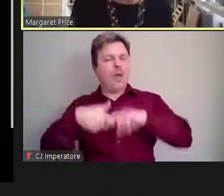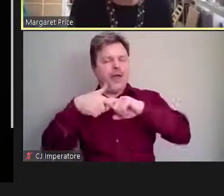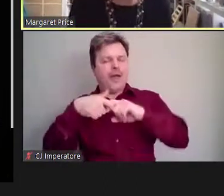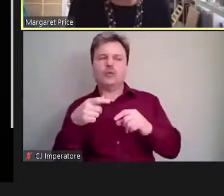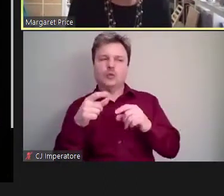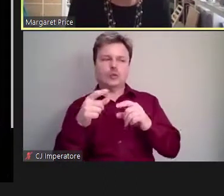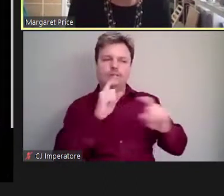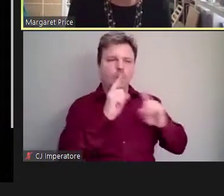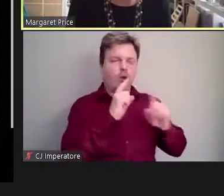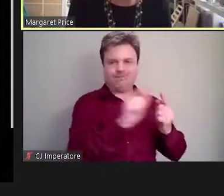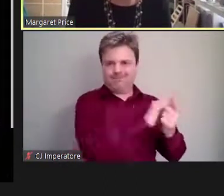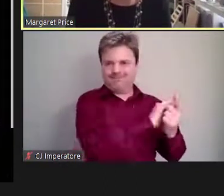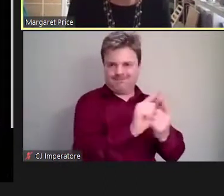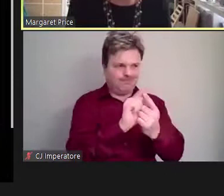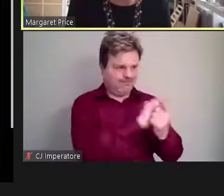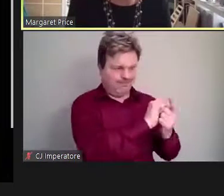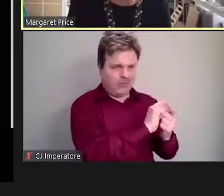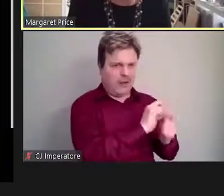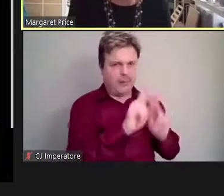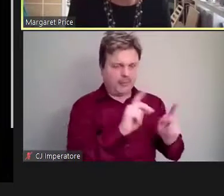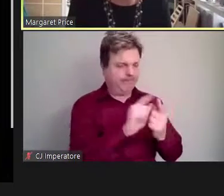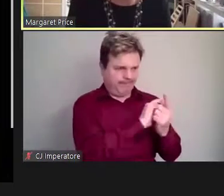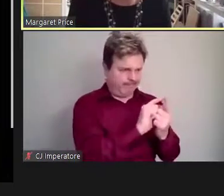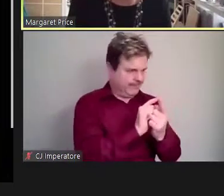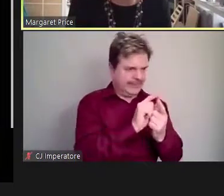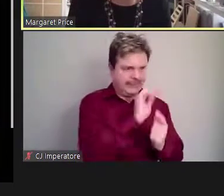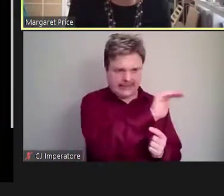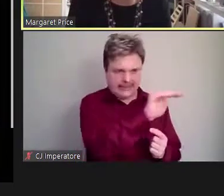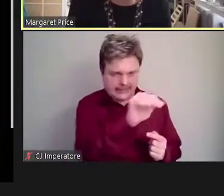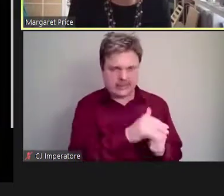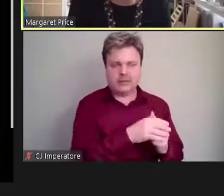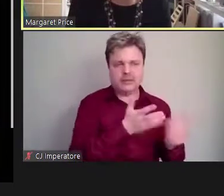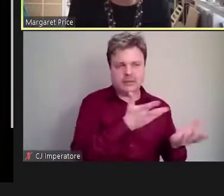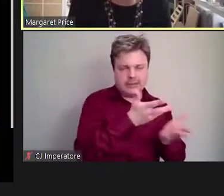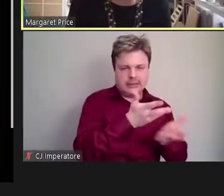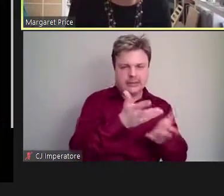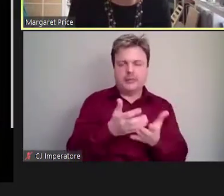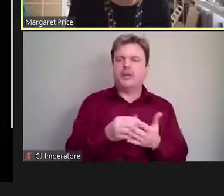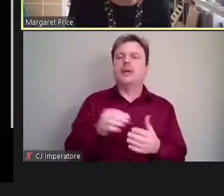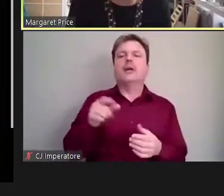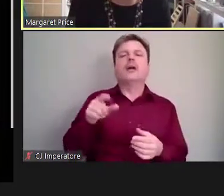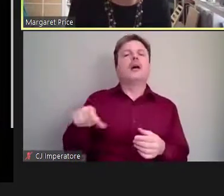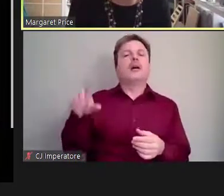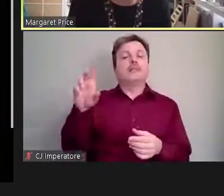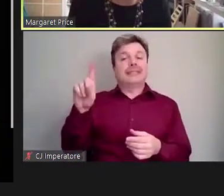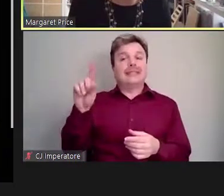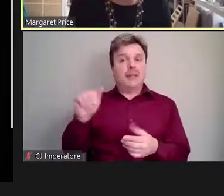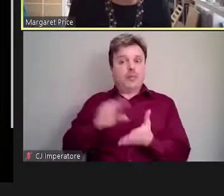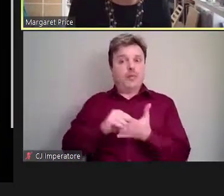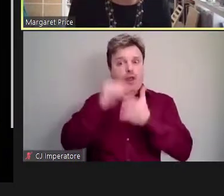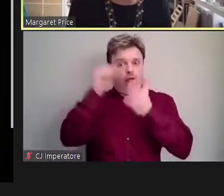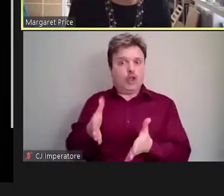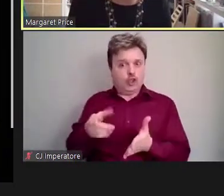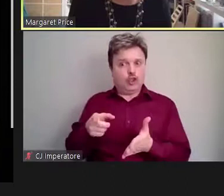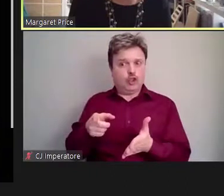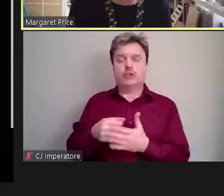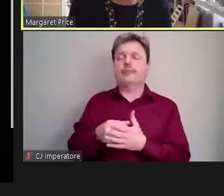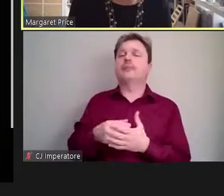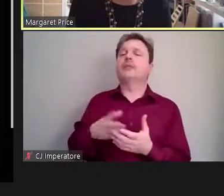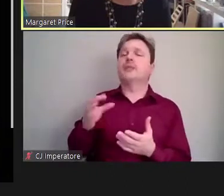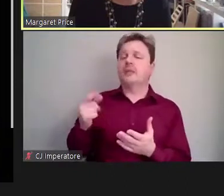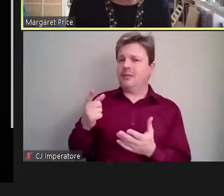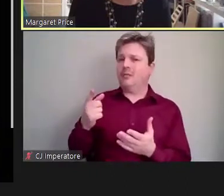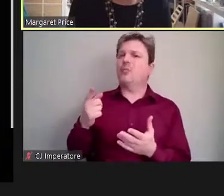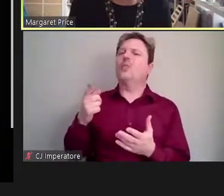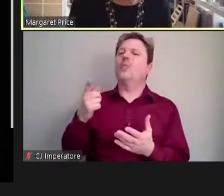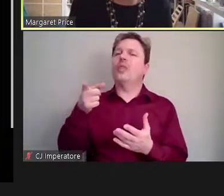most popular things to say about disabled learners is that they're trying to get stuff they're not